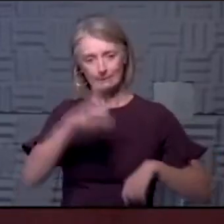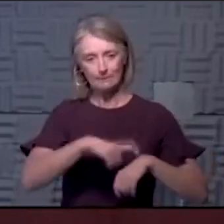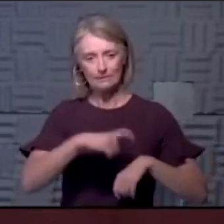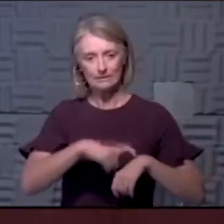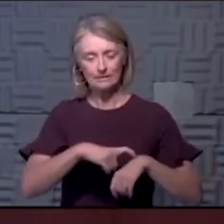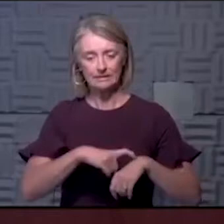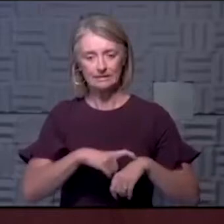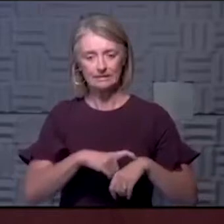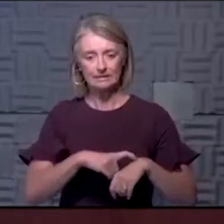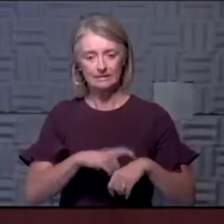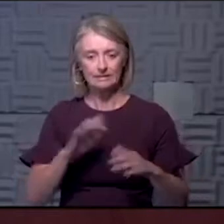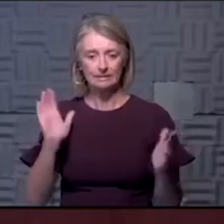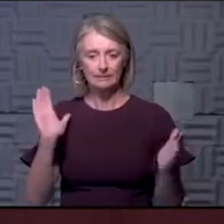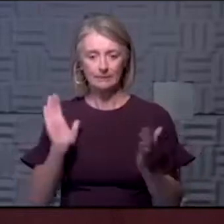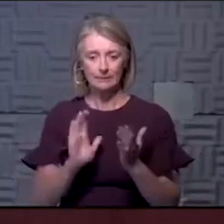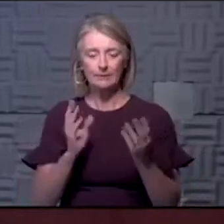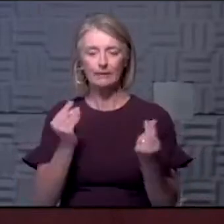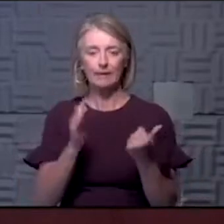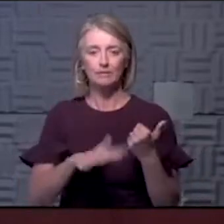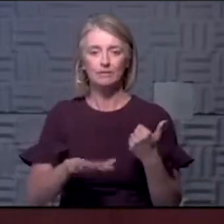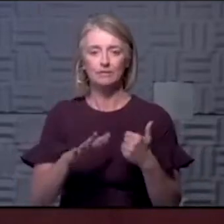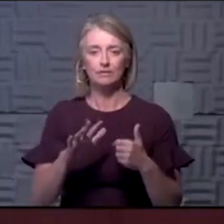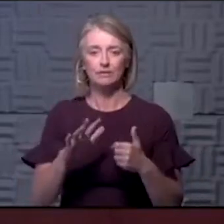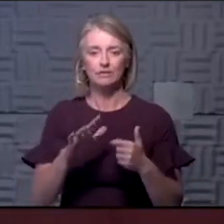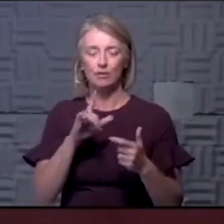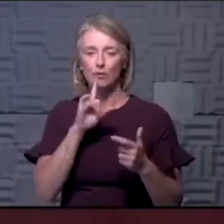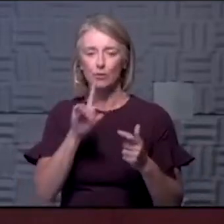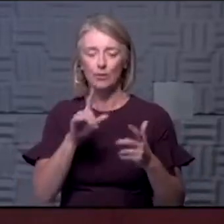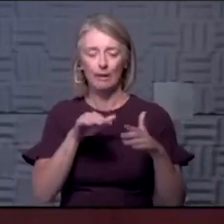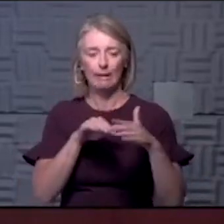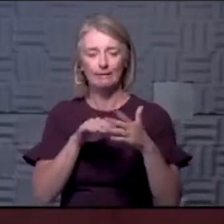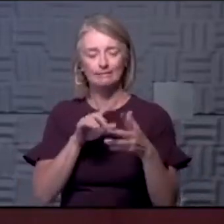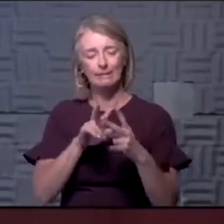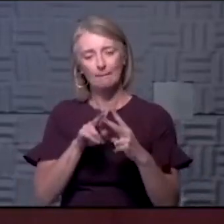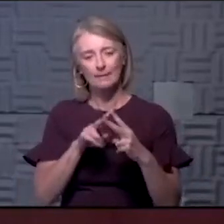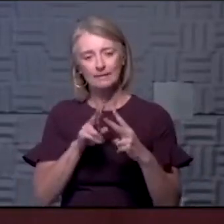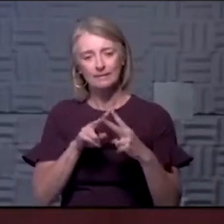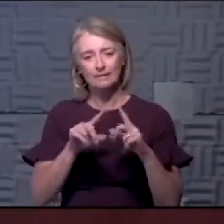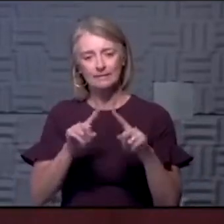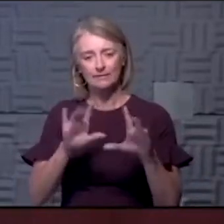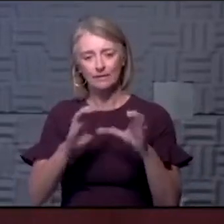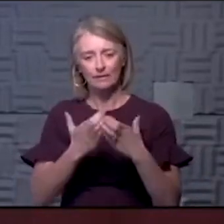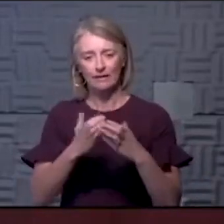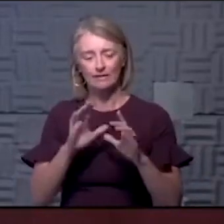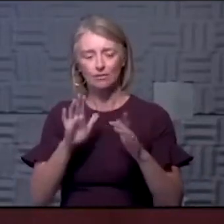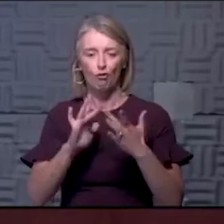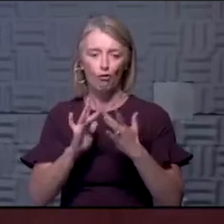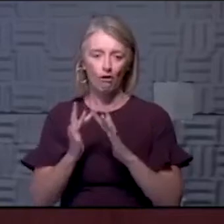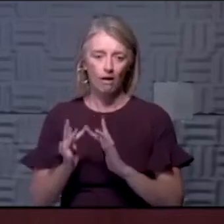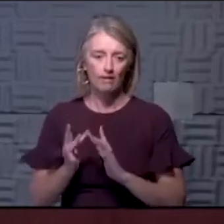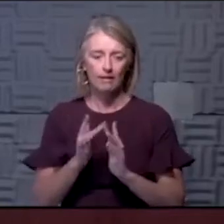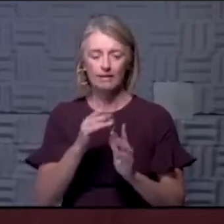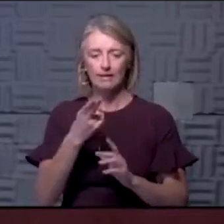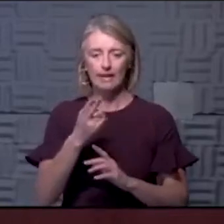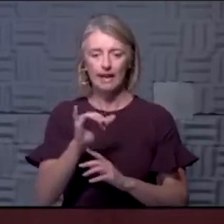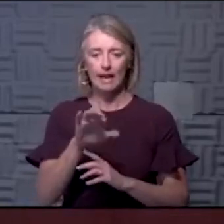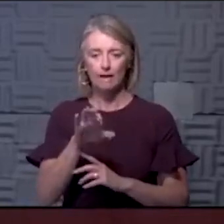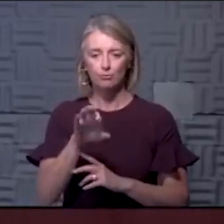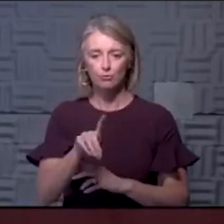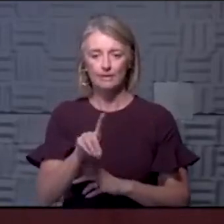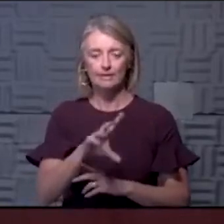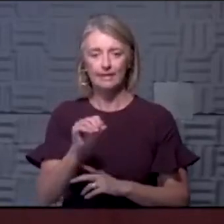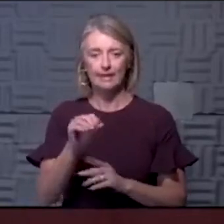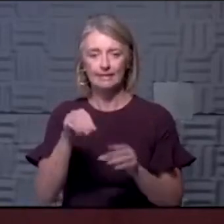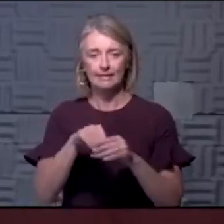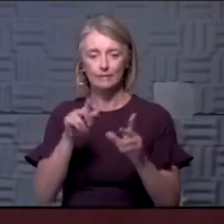we've de-densified the campus significantly through a combination of different course offerings, both online, hybrid, and in person,